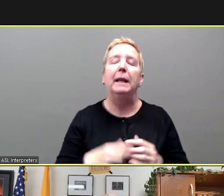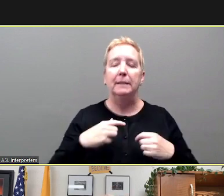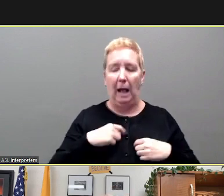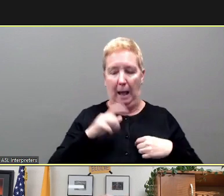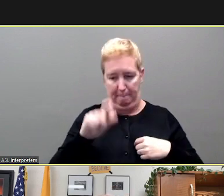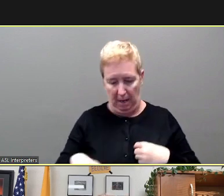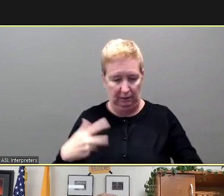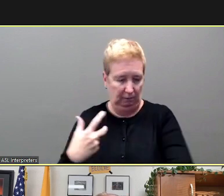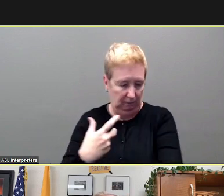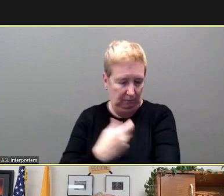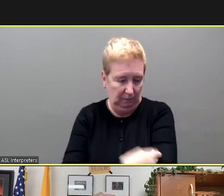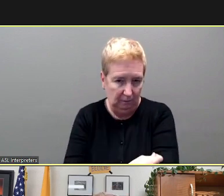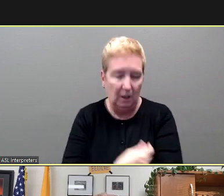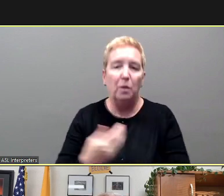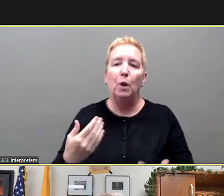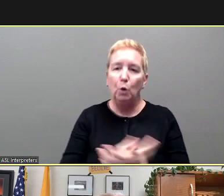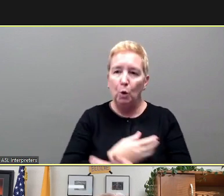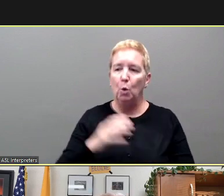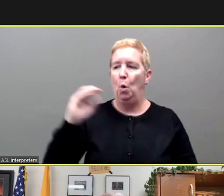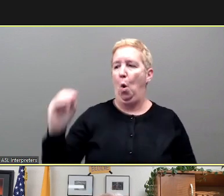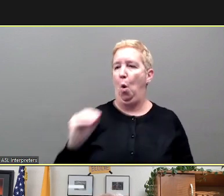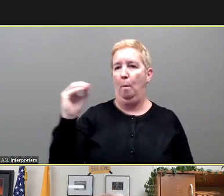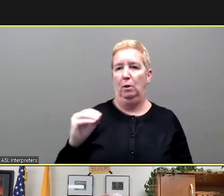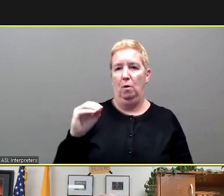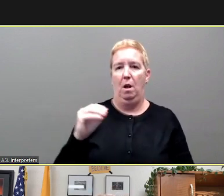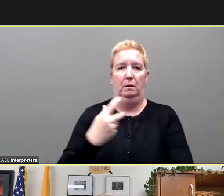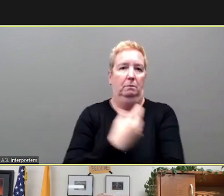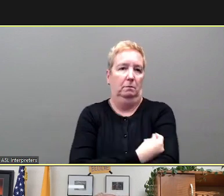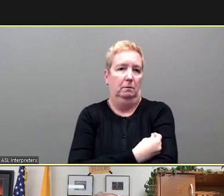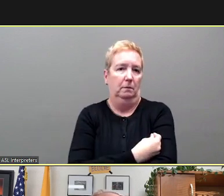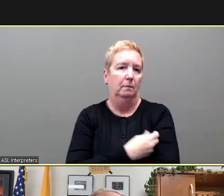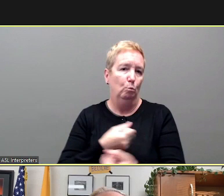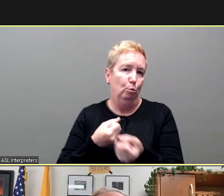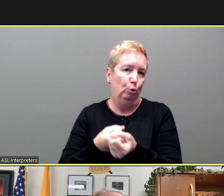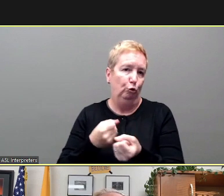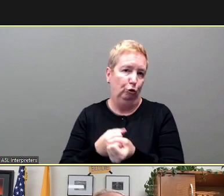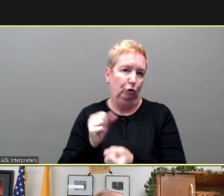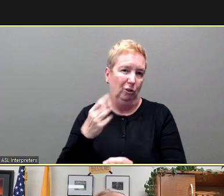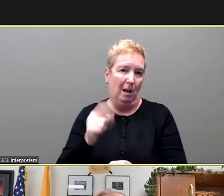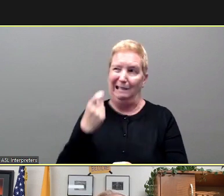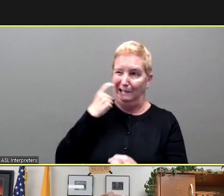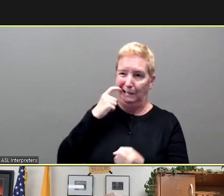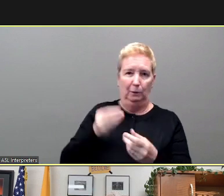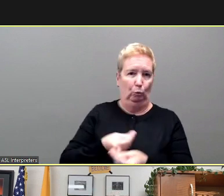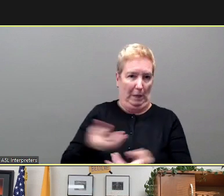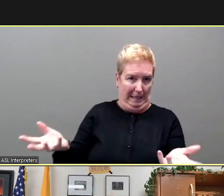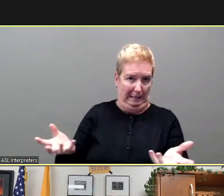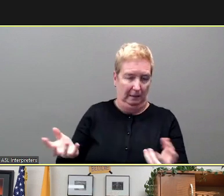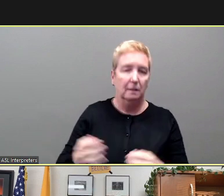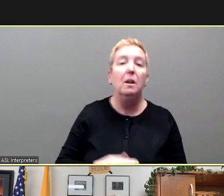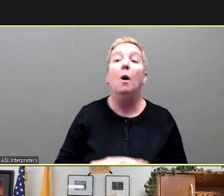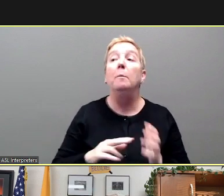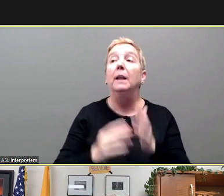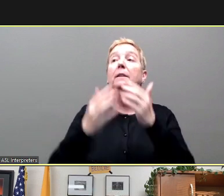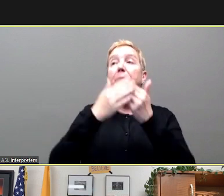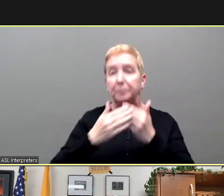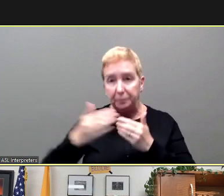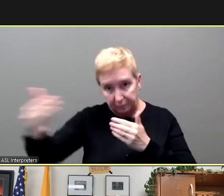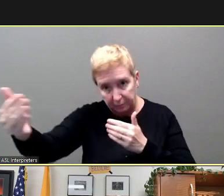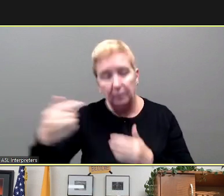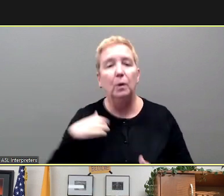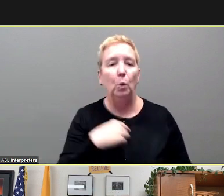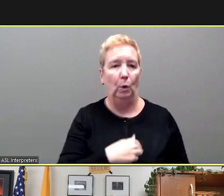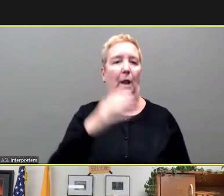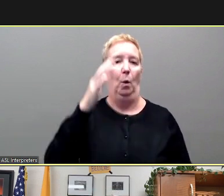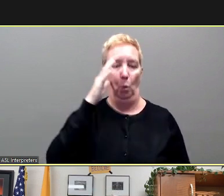new Omicron booster that's recently been released. And so going forward, we're going to start reporting